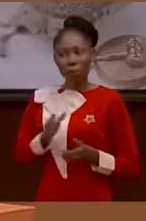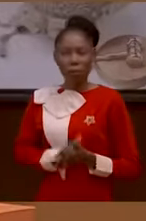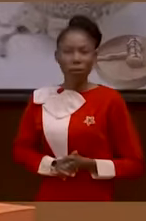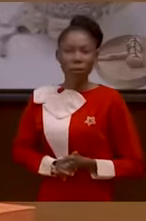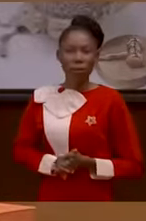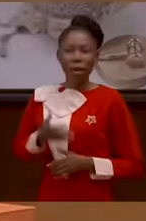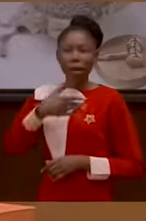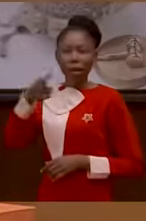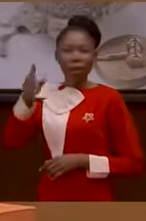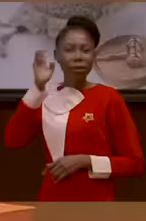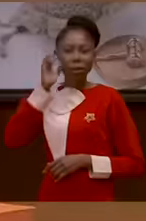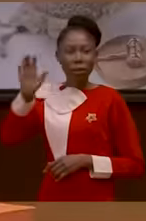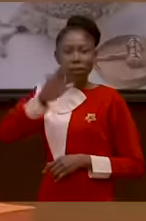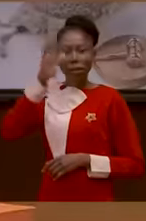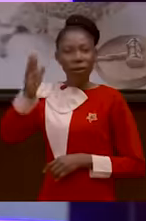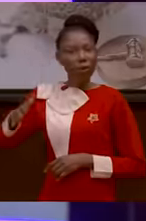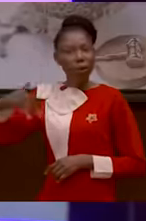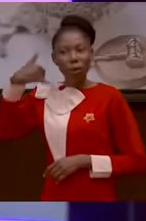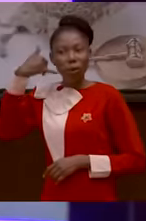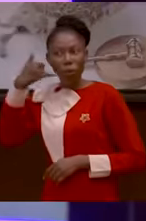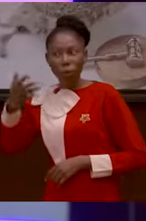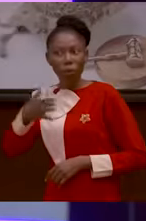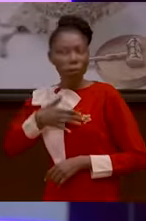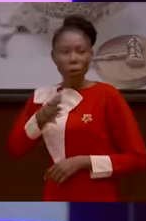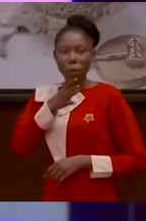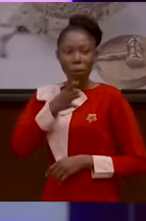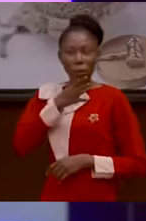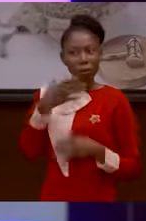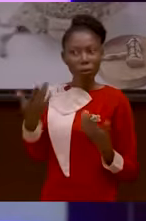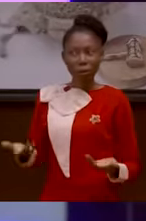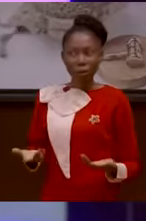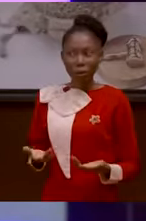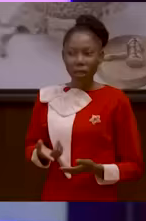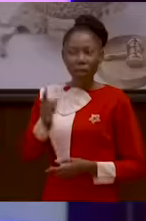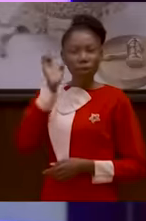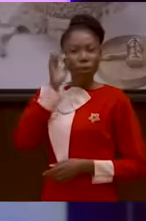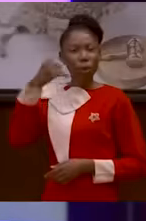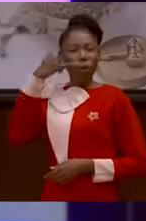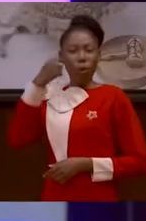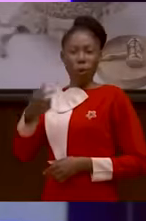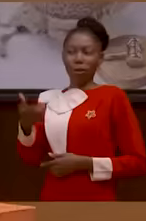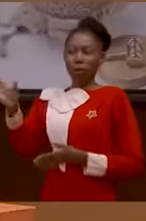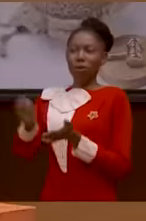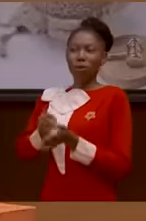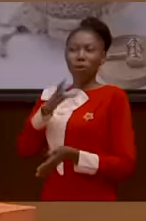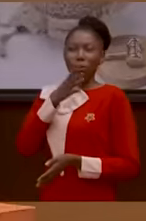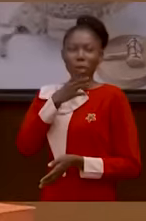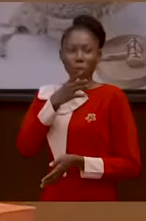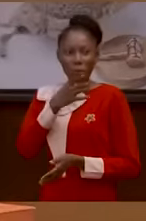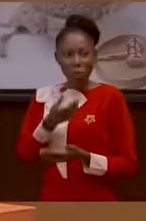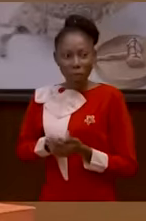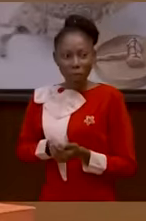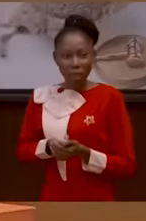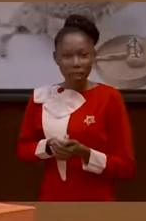not talked to my mom before on phone, neither see her face to face. She called her wench. She said they have used me for sacrifice. Was